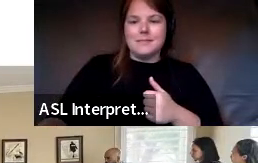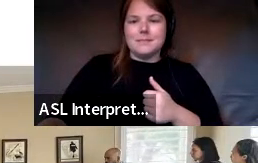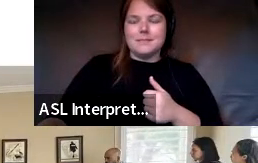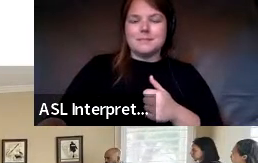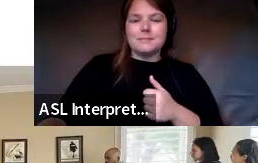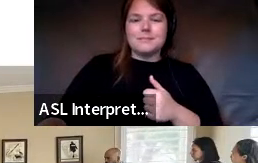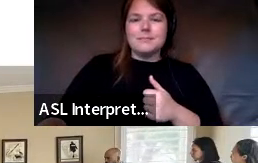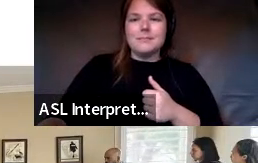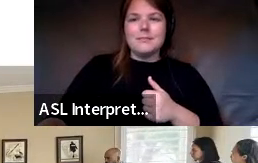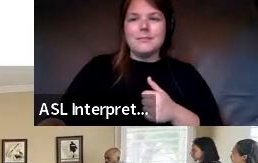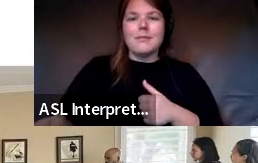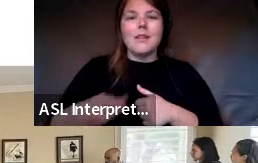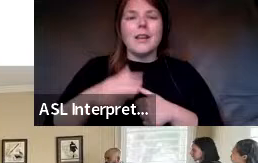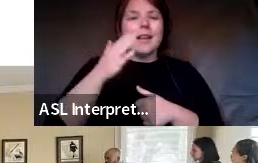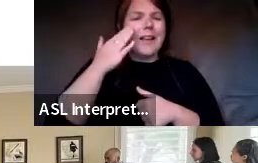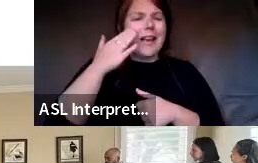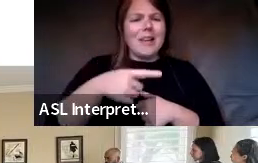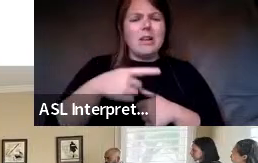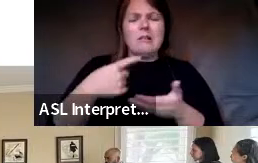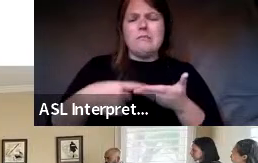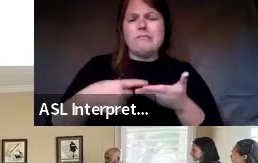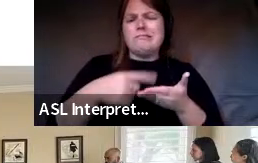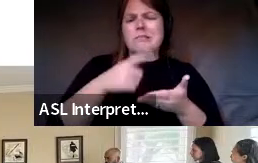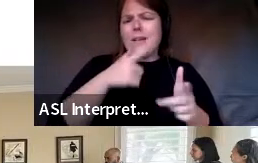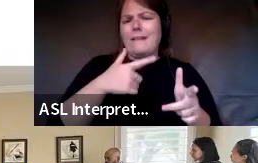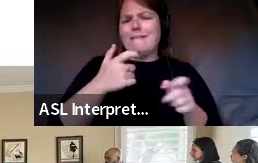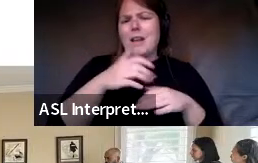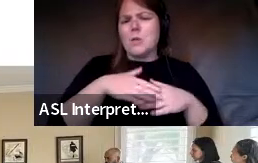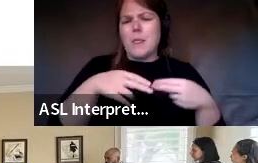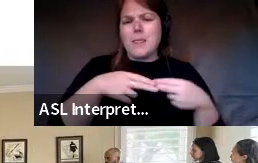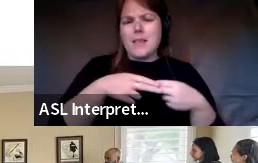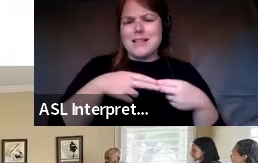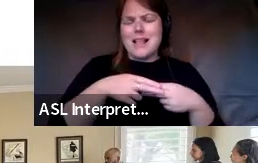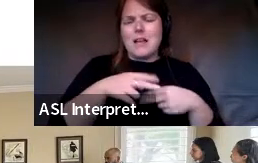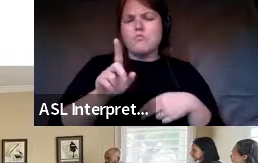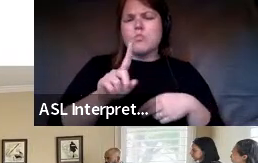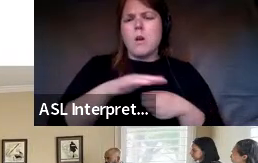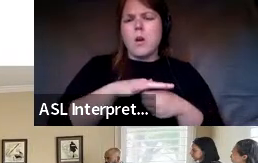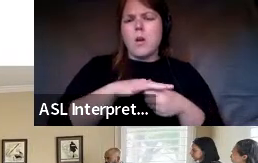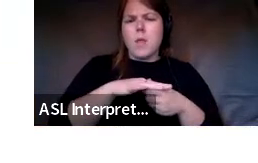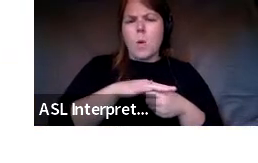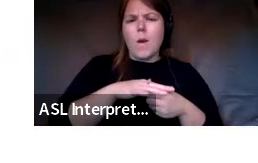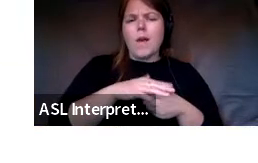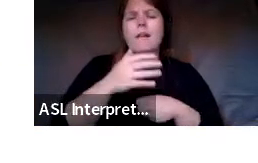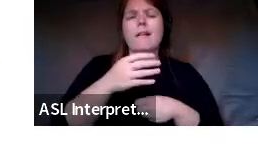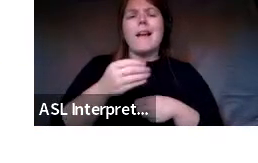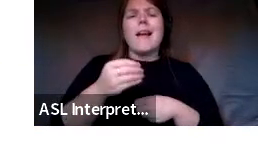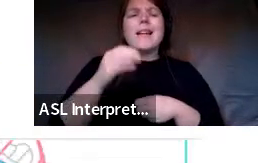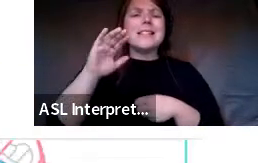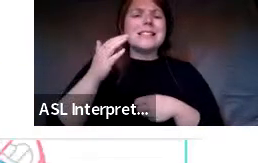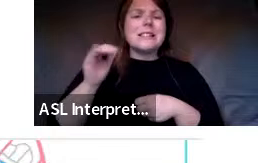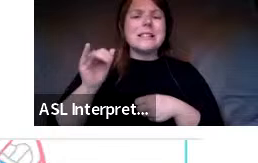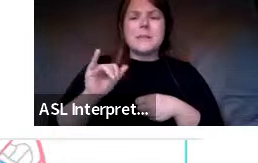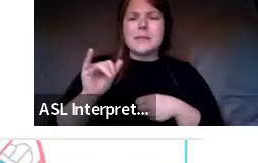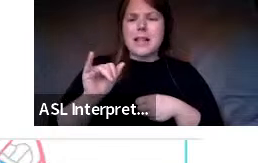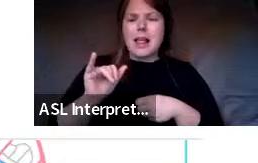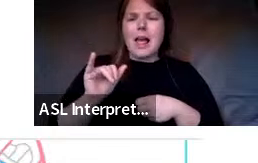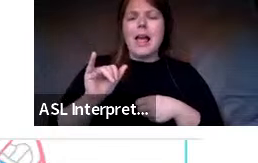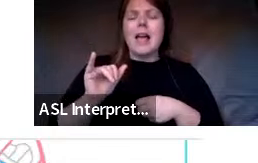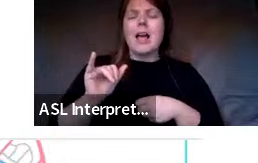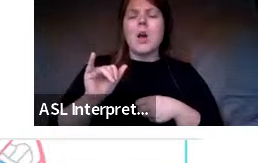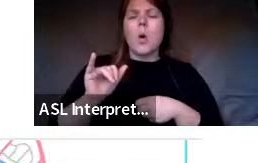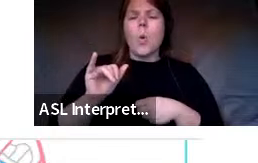I went really fast on that slide where these were located, and it seems that one of